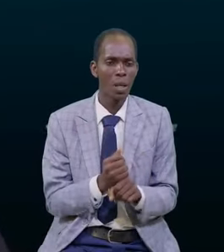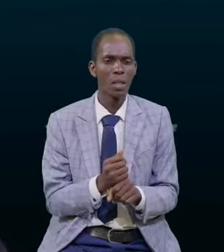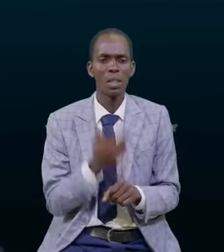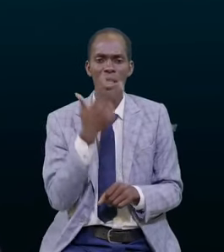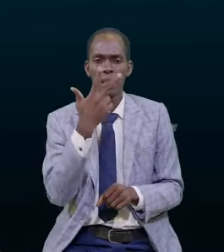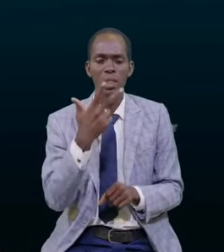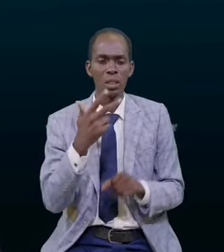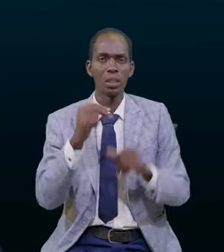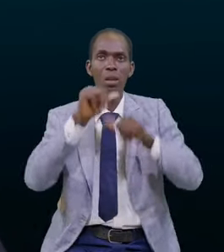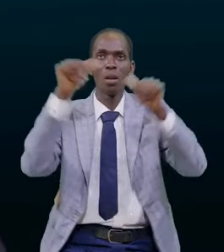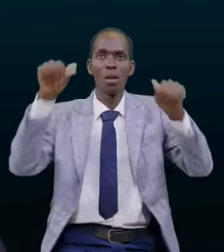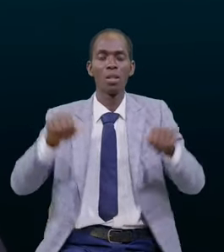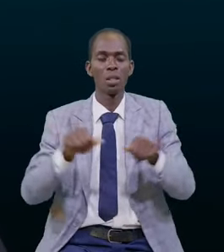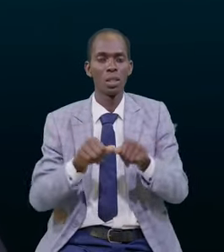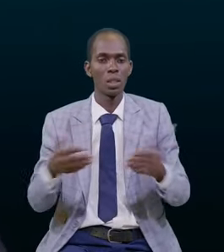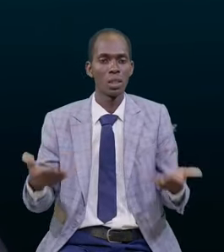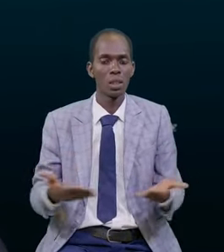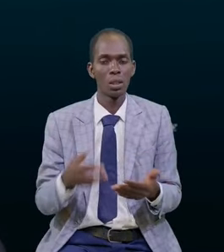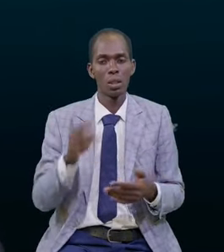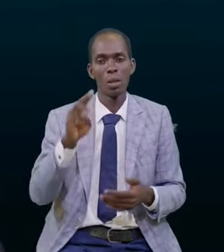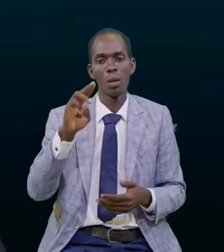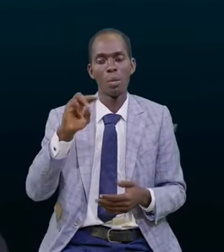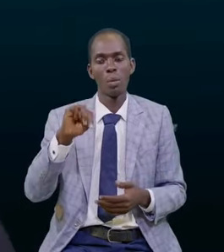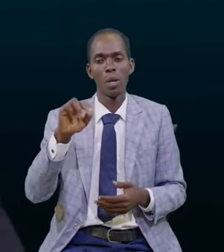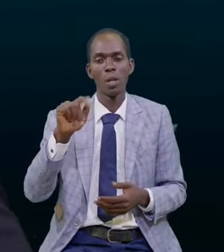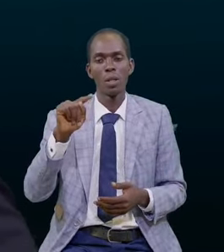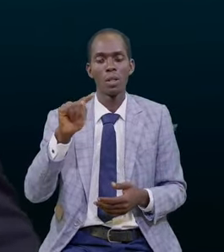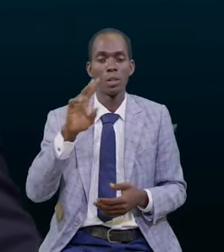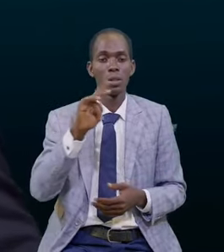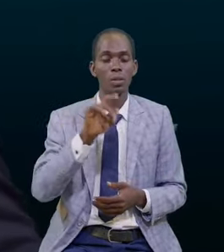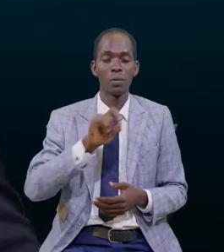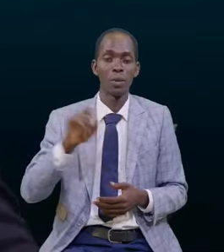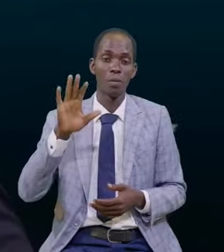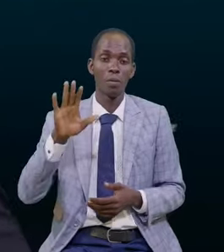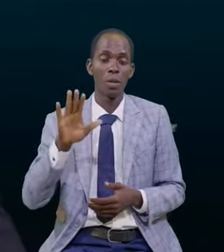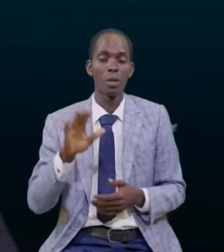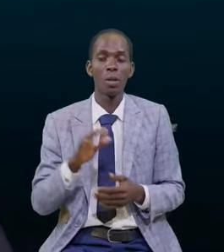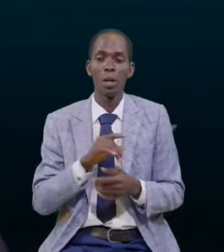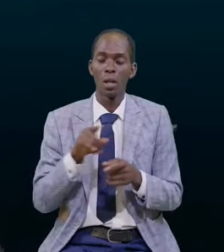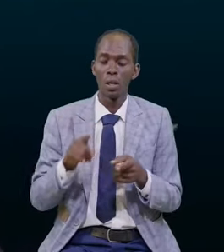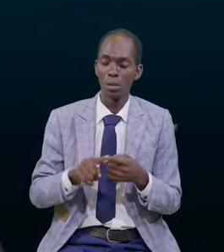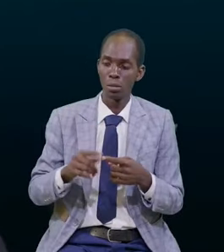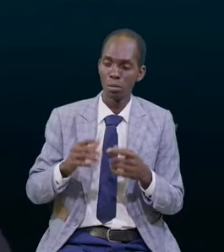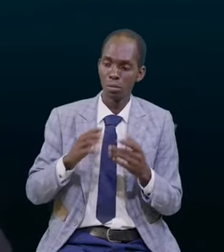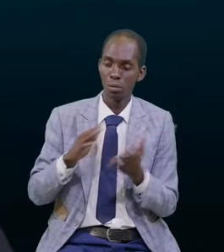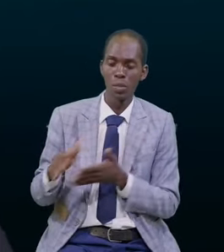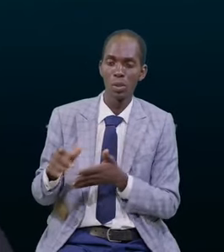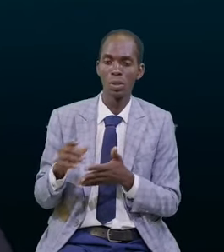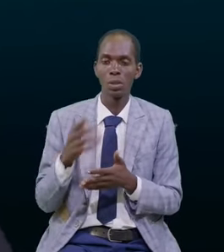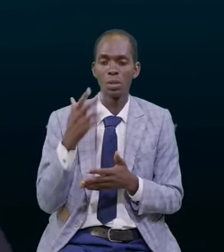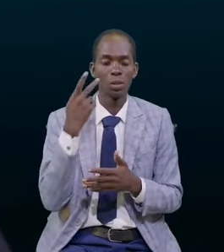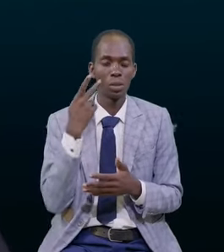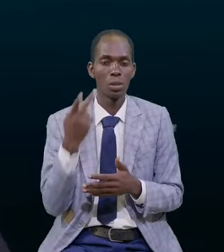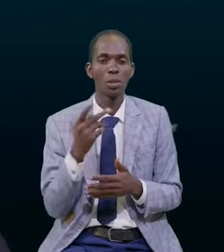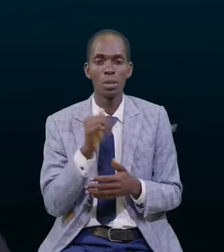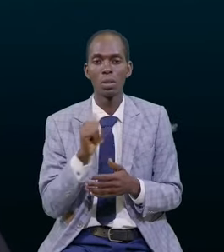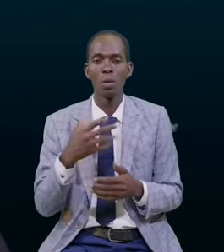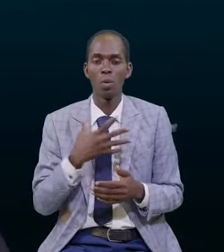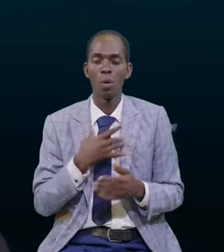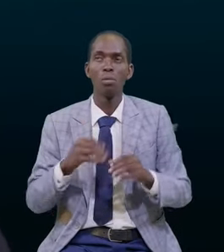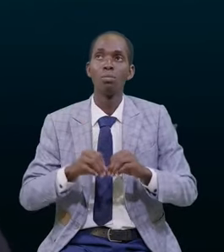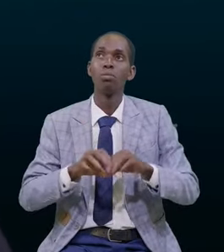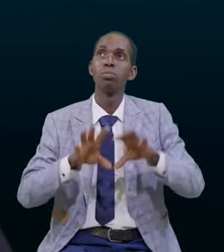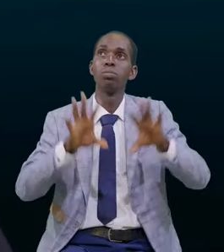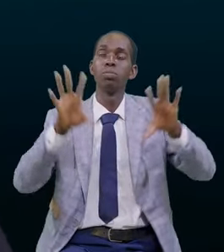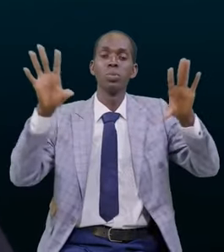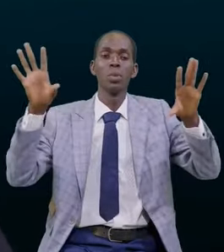Matthew 17: 5 while he yet spake Behold a bright White Cloud overshadowed them and behold a voice out of the cloud which